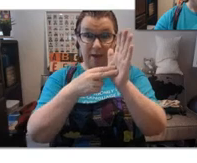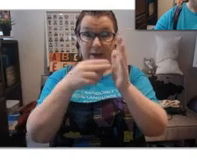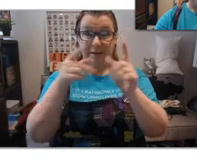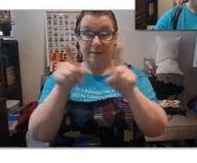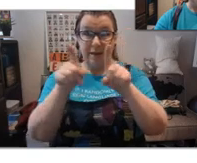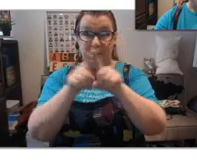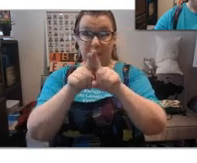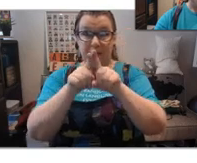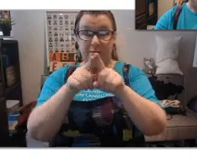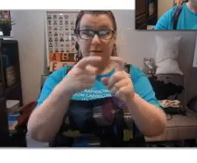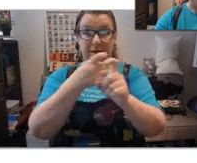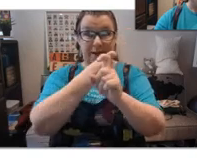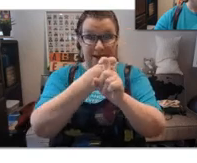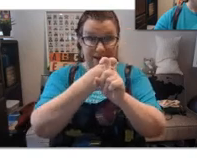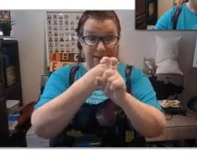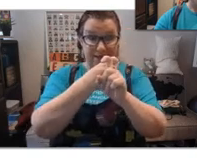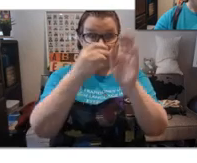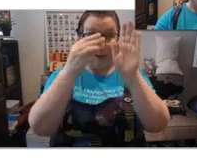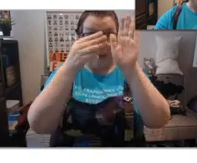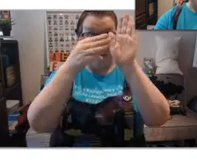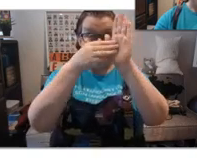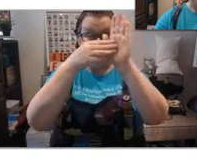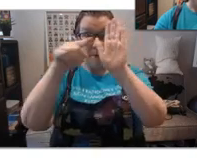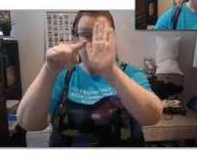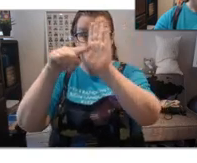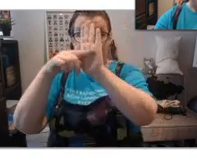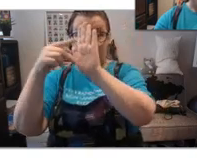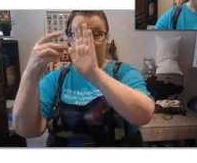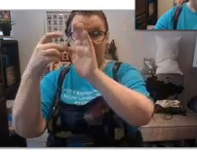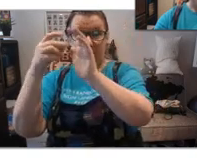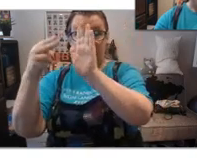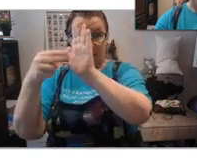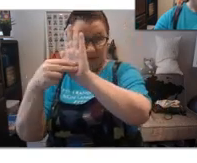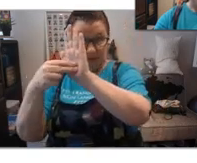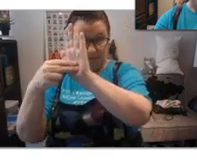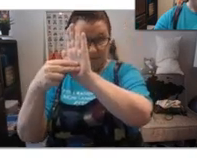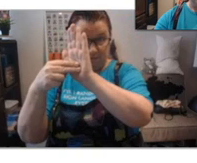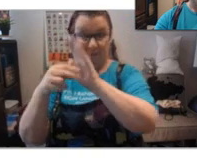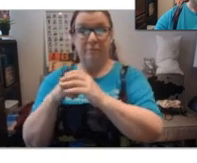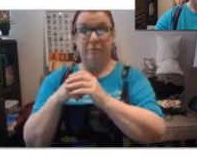power n is the same as x m